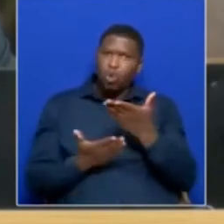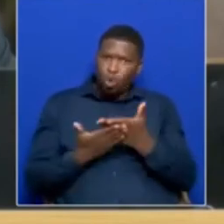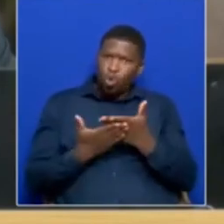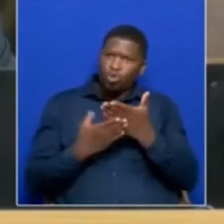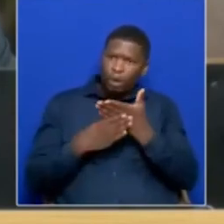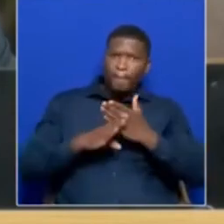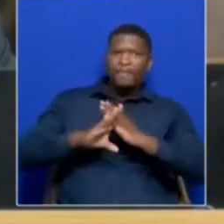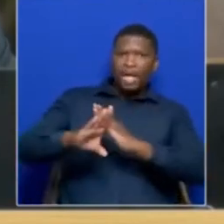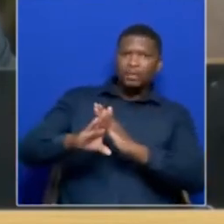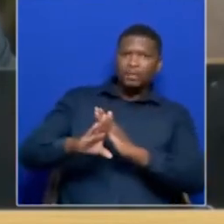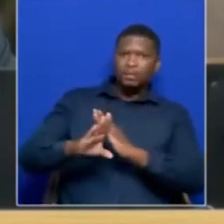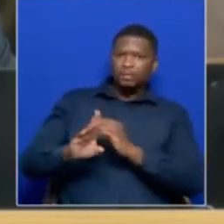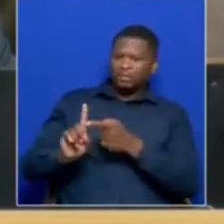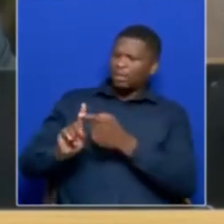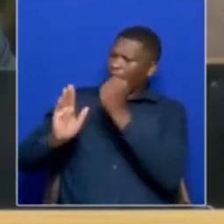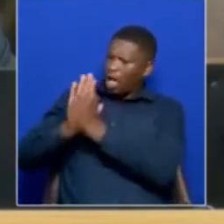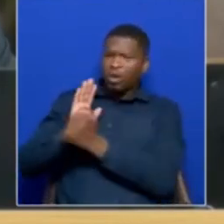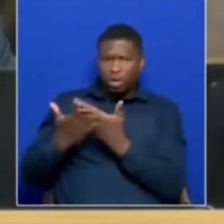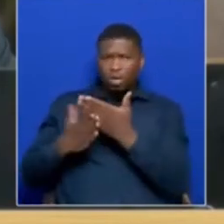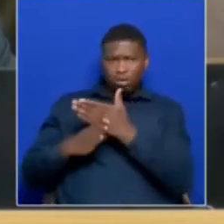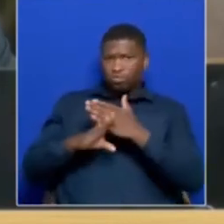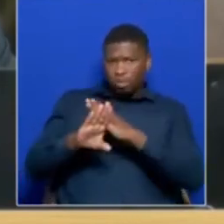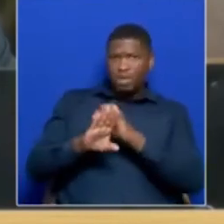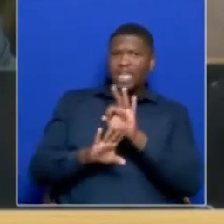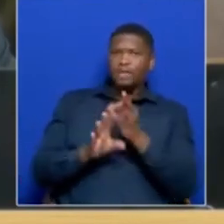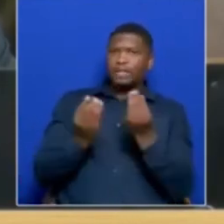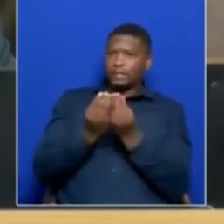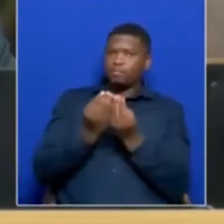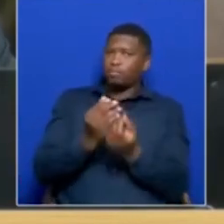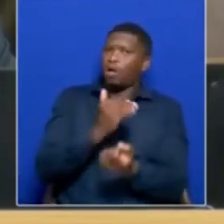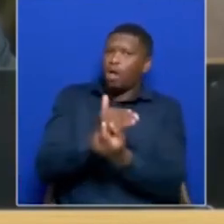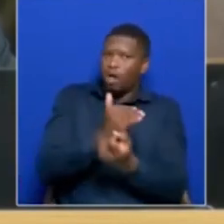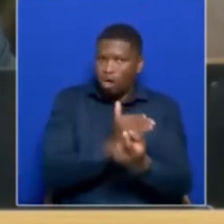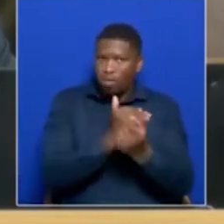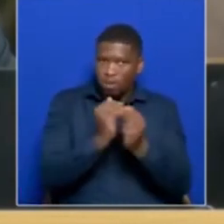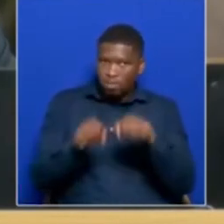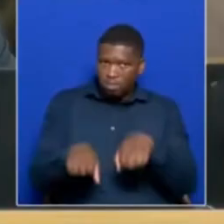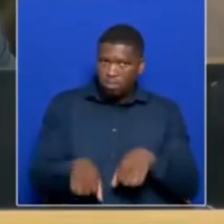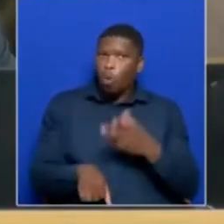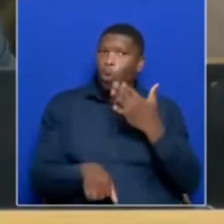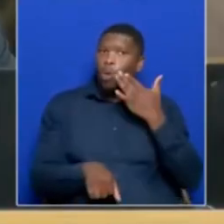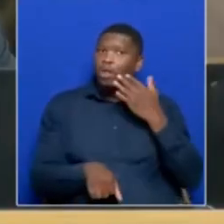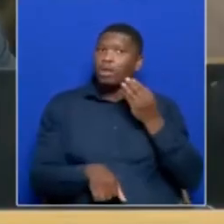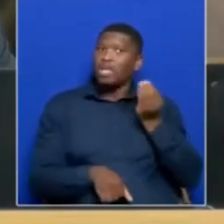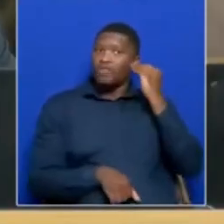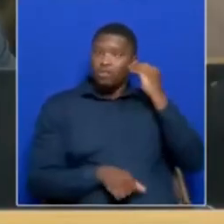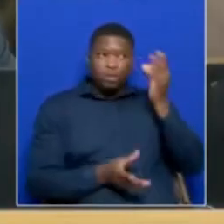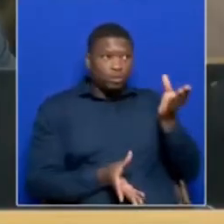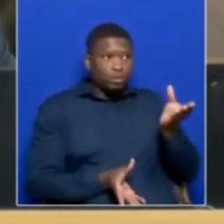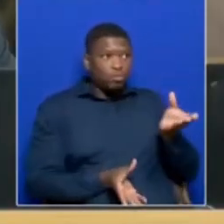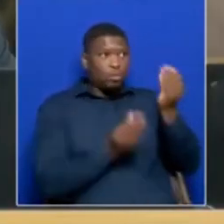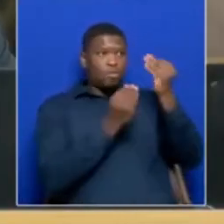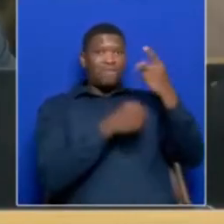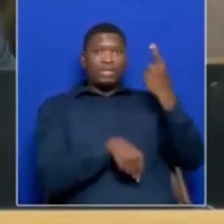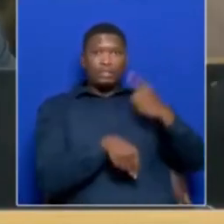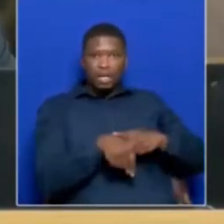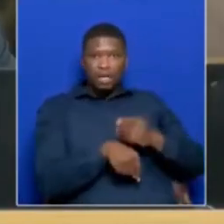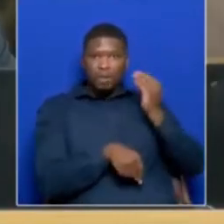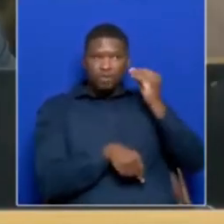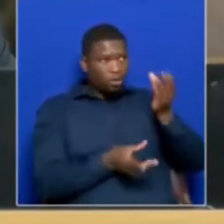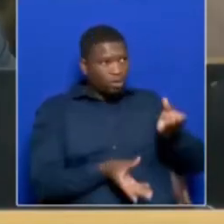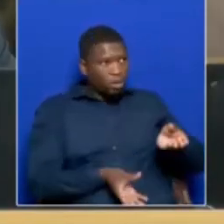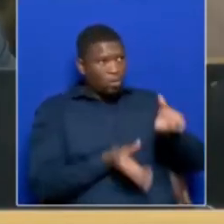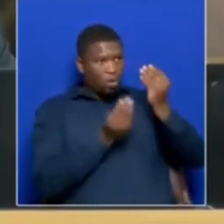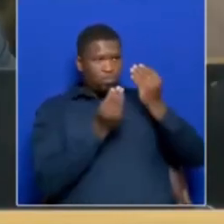murder if something had been done between the time you were told of the plot Yes. or about the plot and the